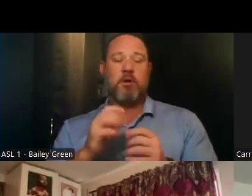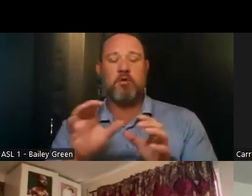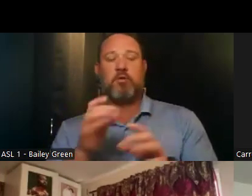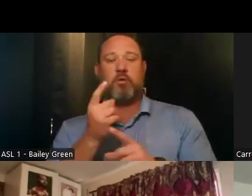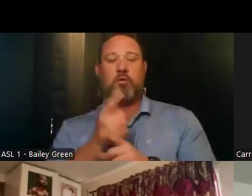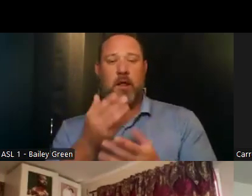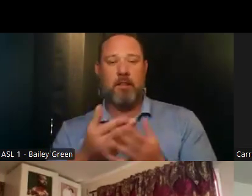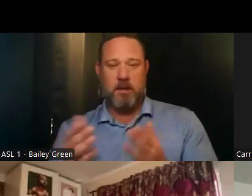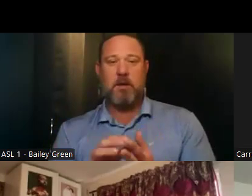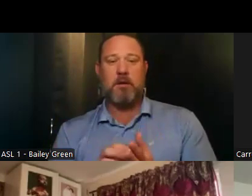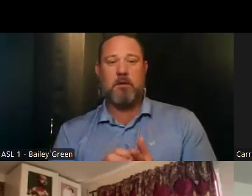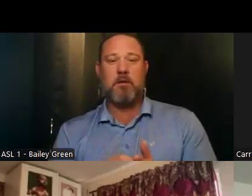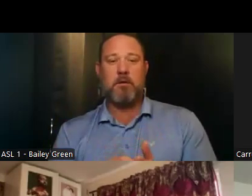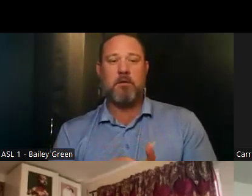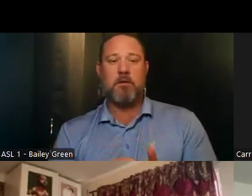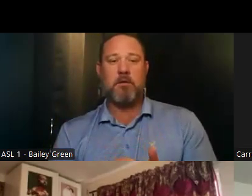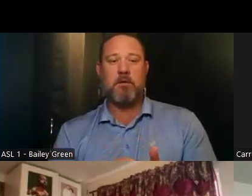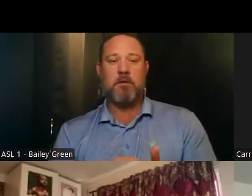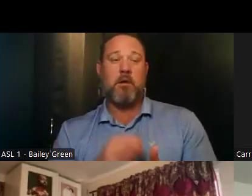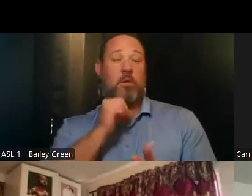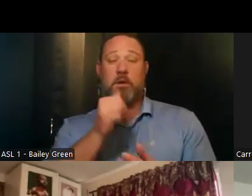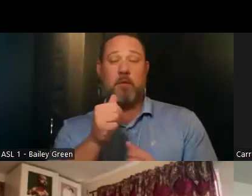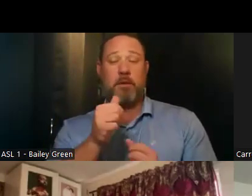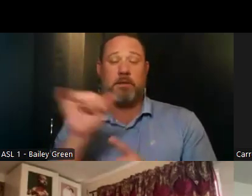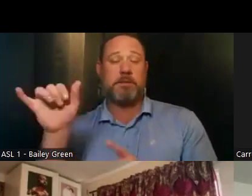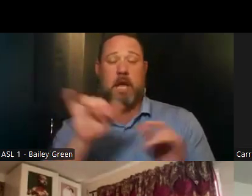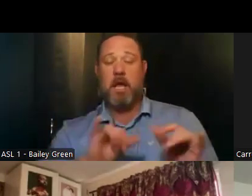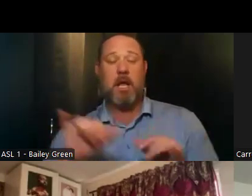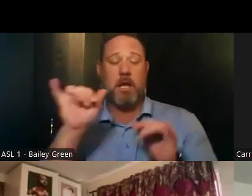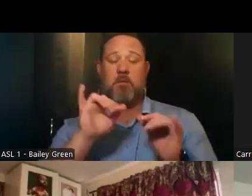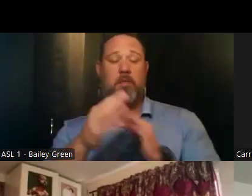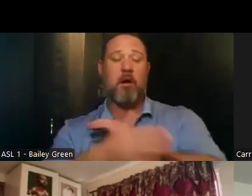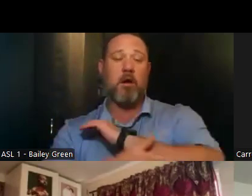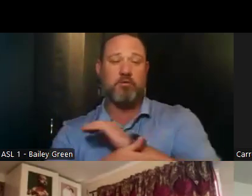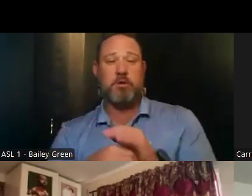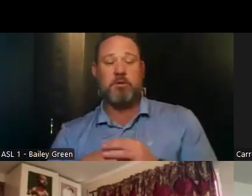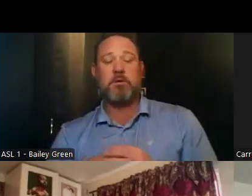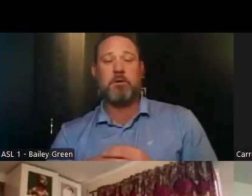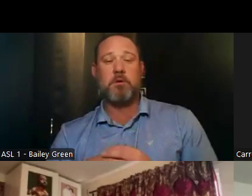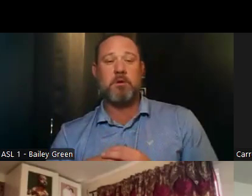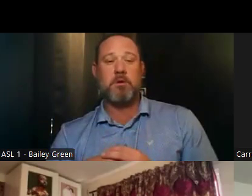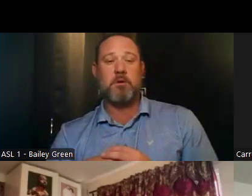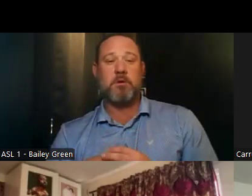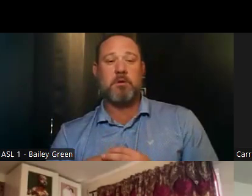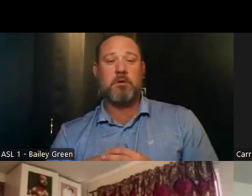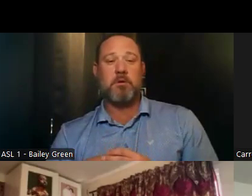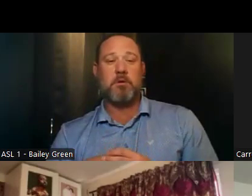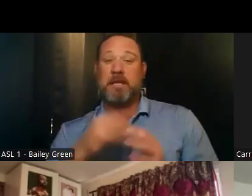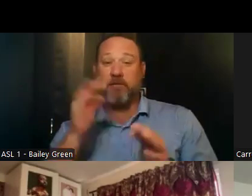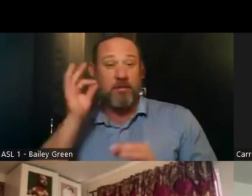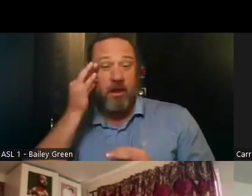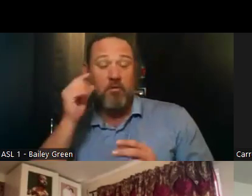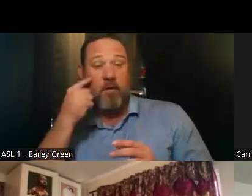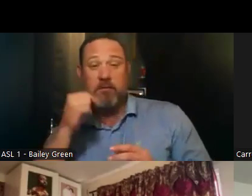thing. That's unfortunately not going to be the case across the country, where some and you know even the federal government has said we're